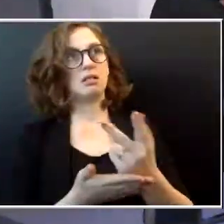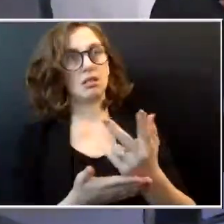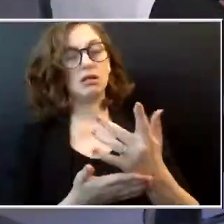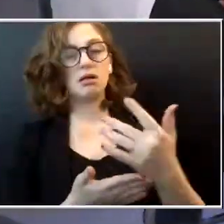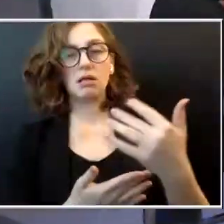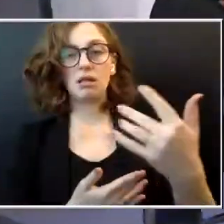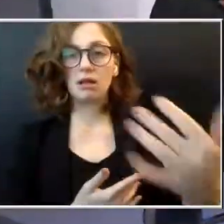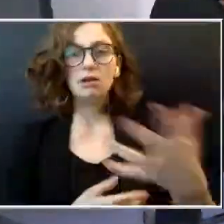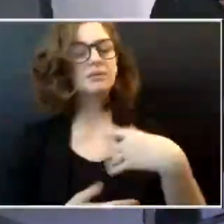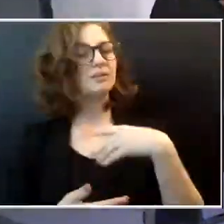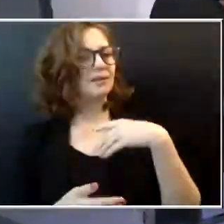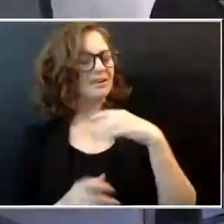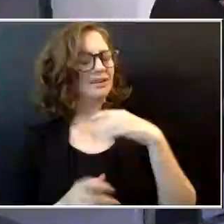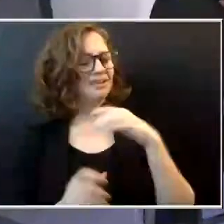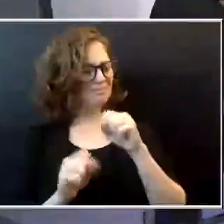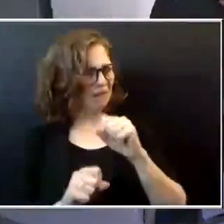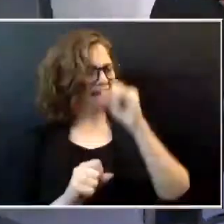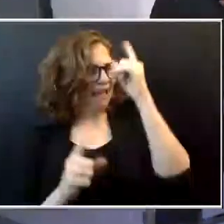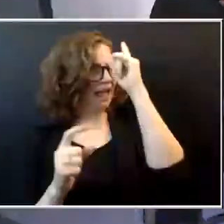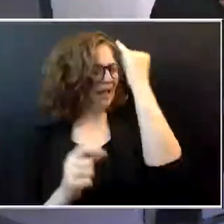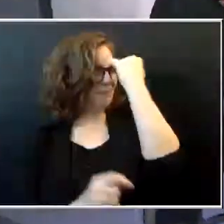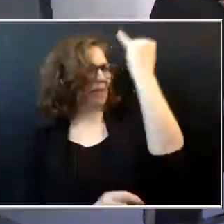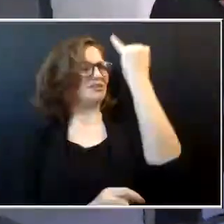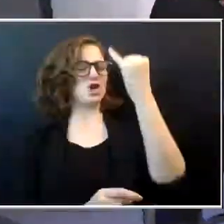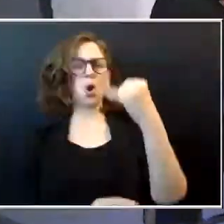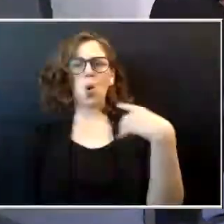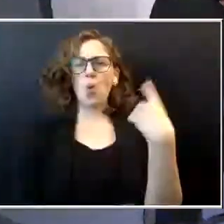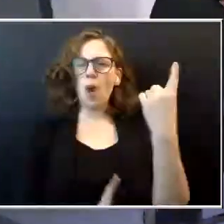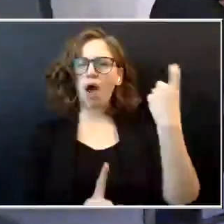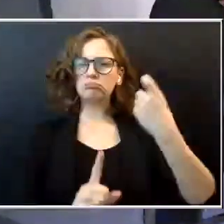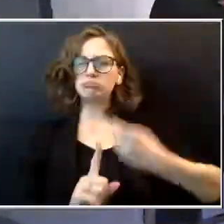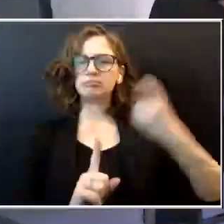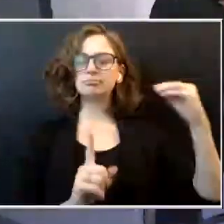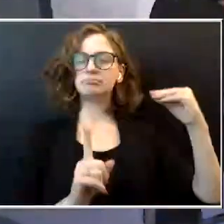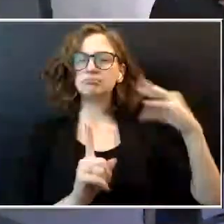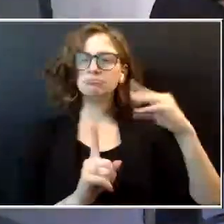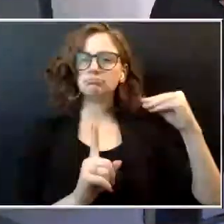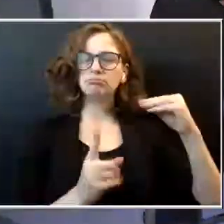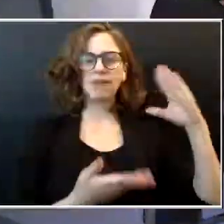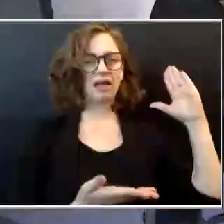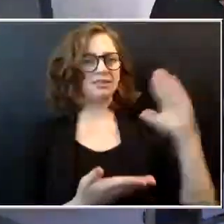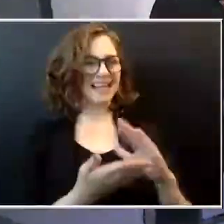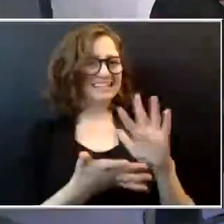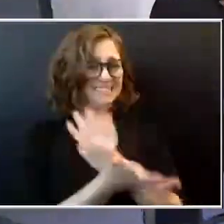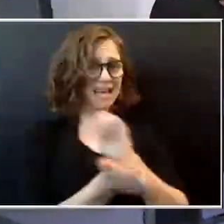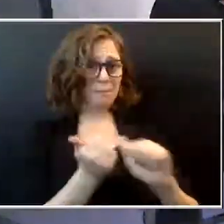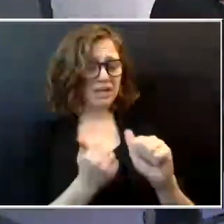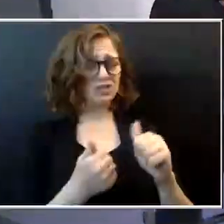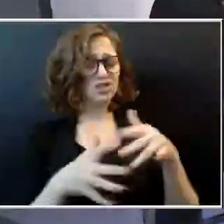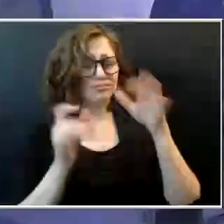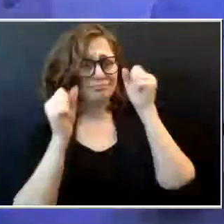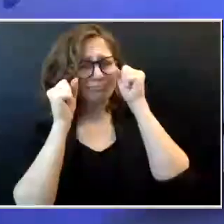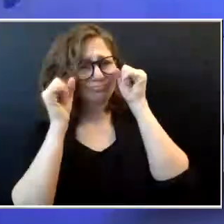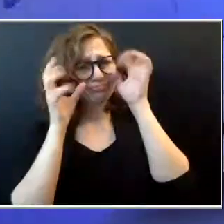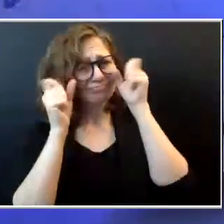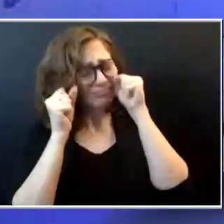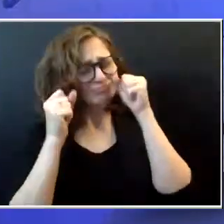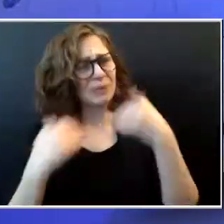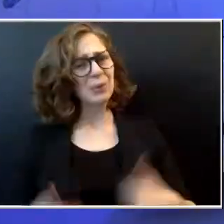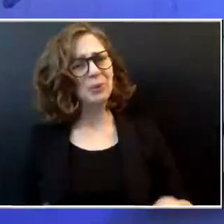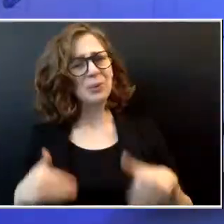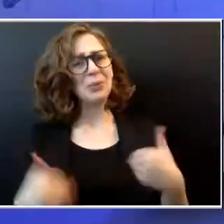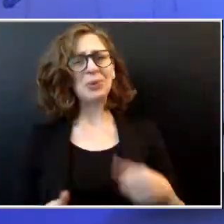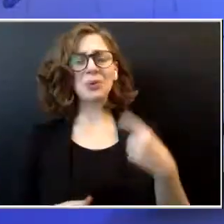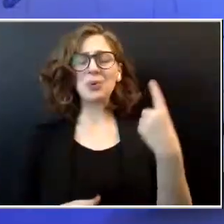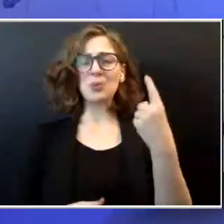tissue damage, that's really pretty remarkable. Yeah. So one of the big recent advancements at our cancer center is the